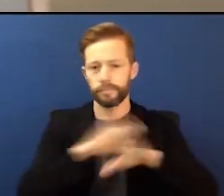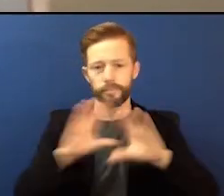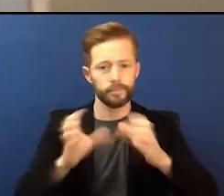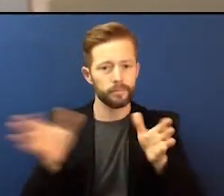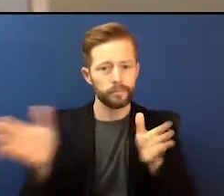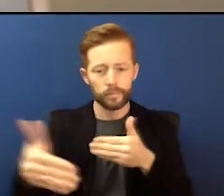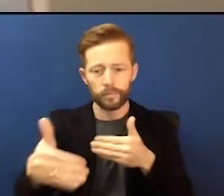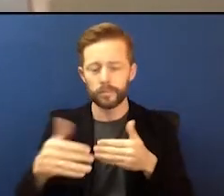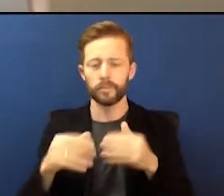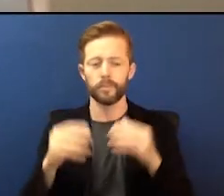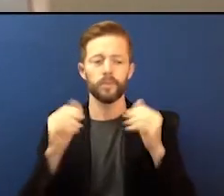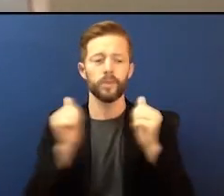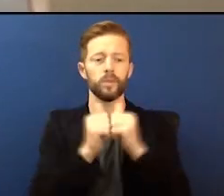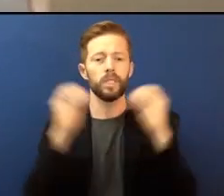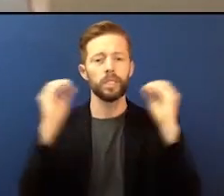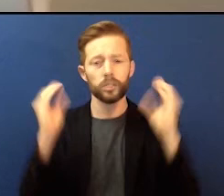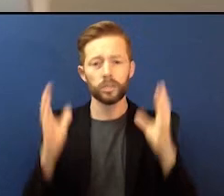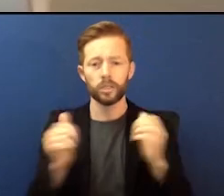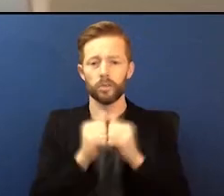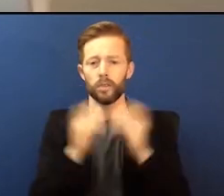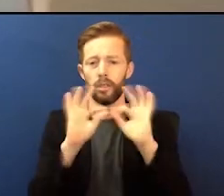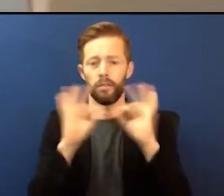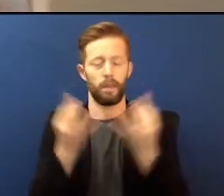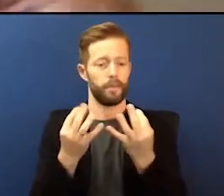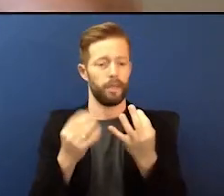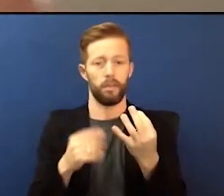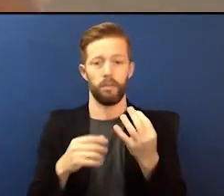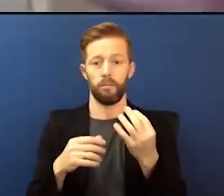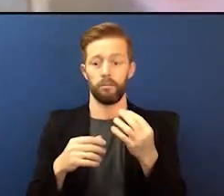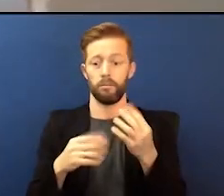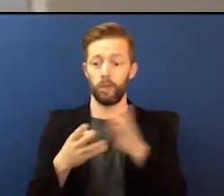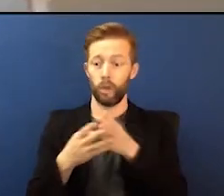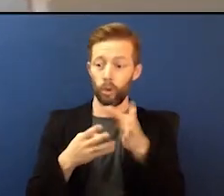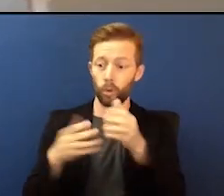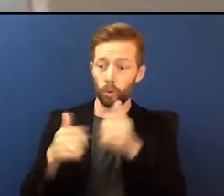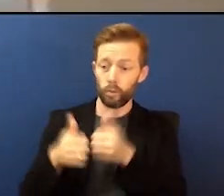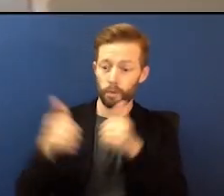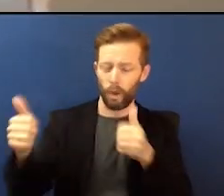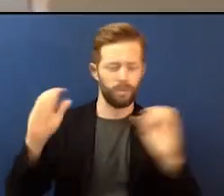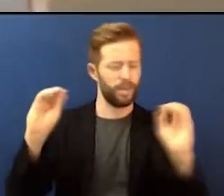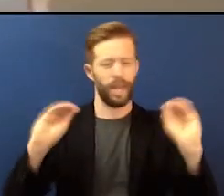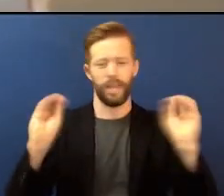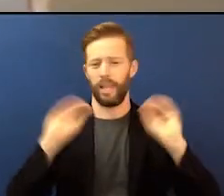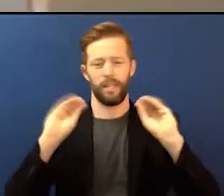in classrooms yet. We haven't met with teachers or families yet, not even remotely.